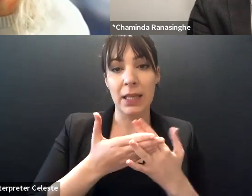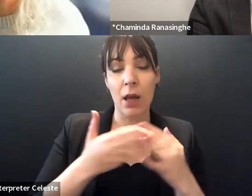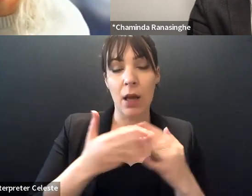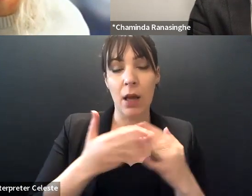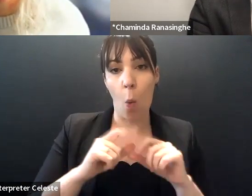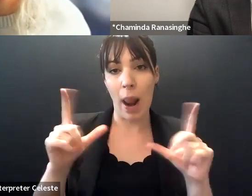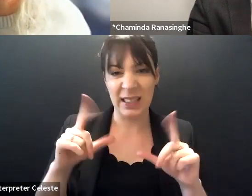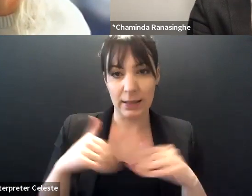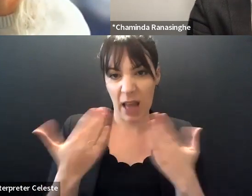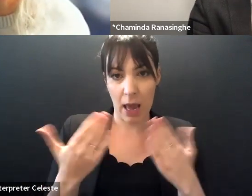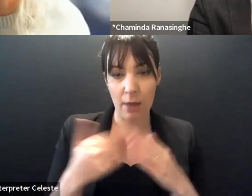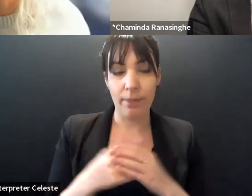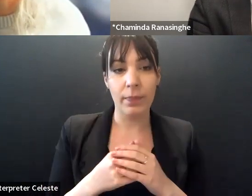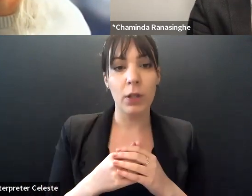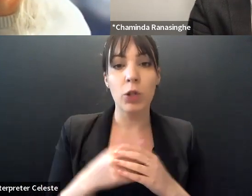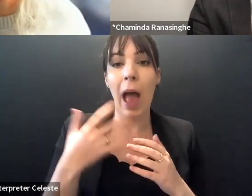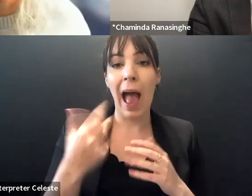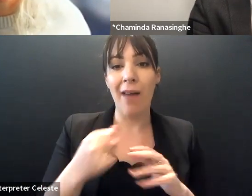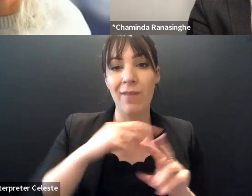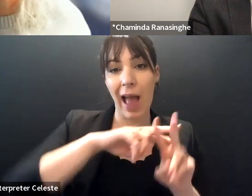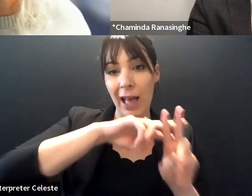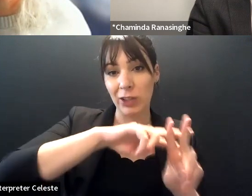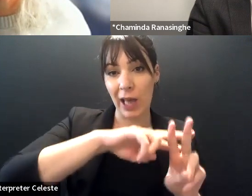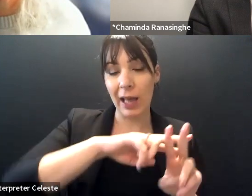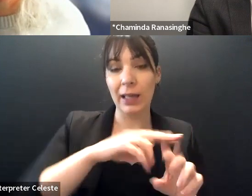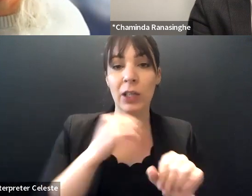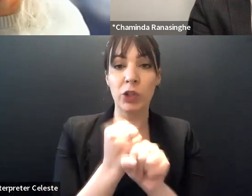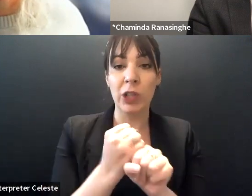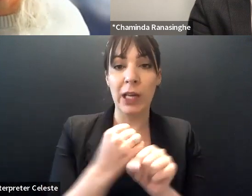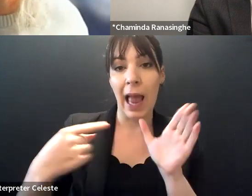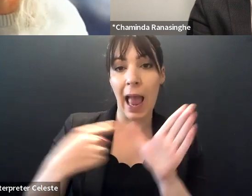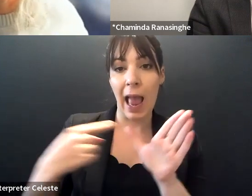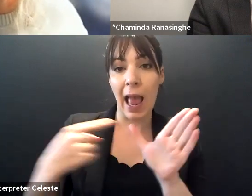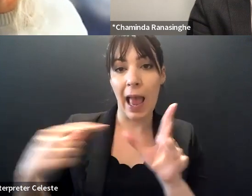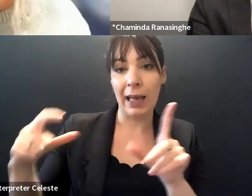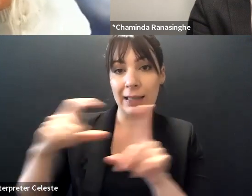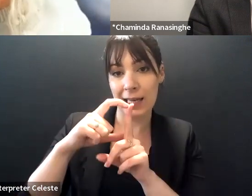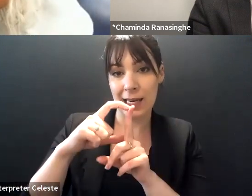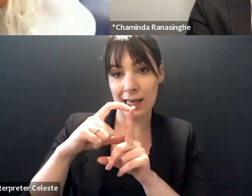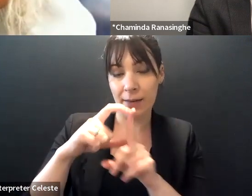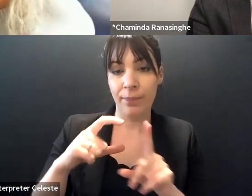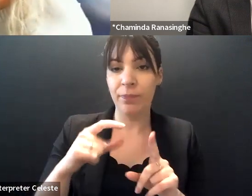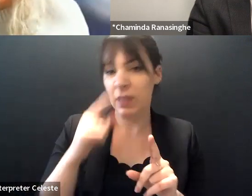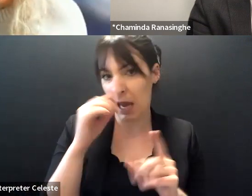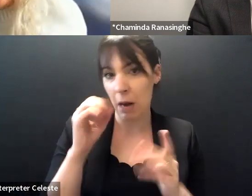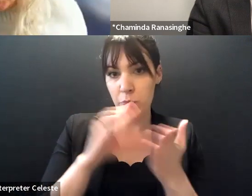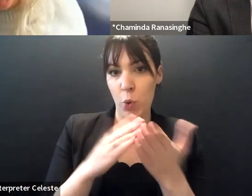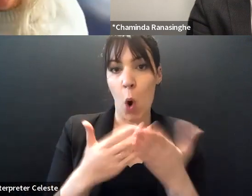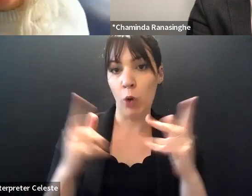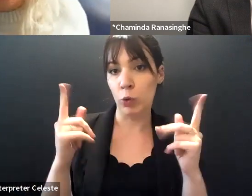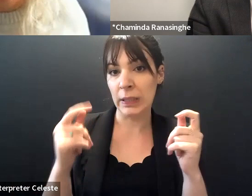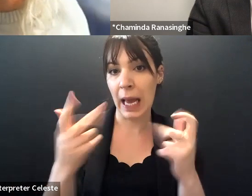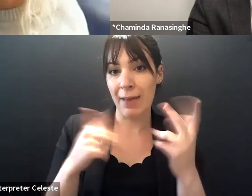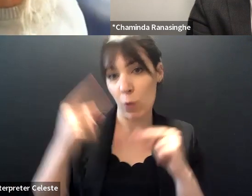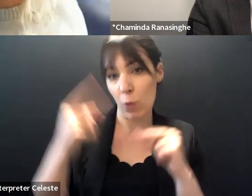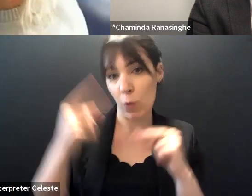is hashtag capital G, capital A, capital A, capital D. So join us on Twitter, but